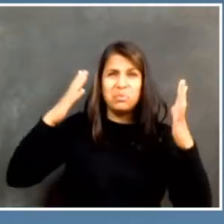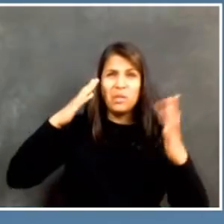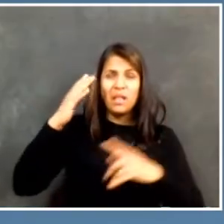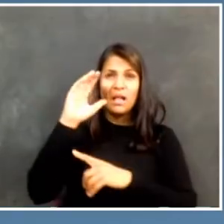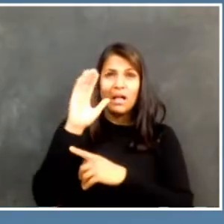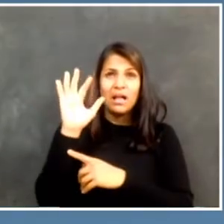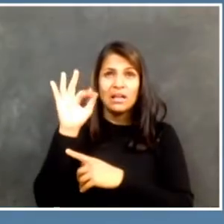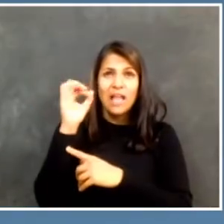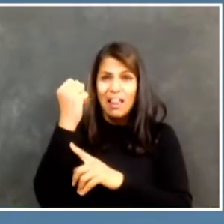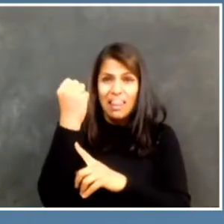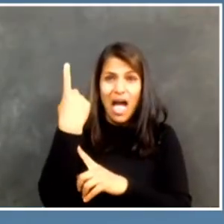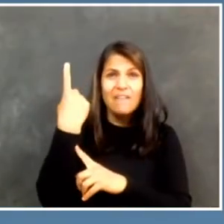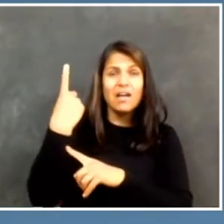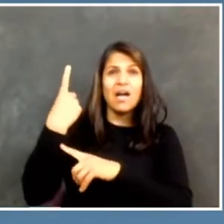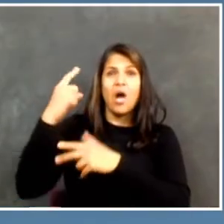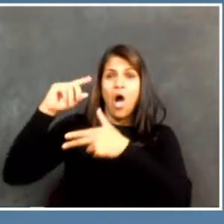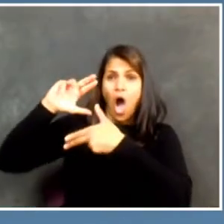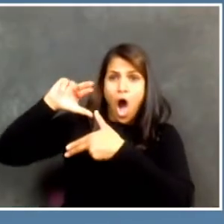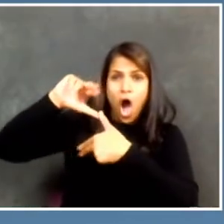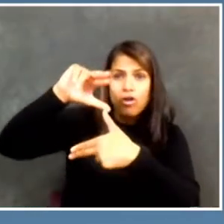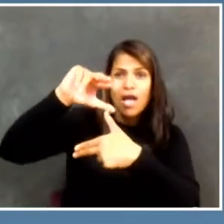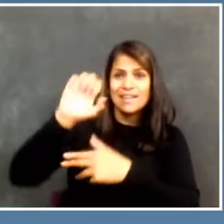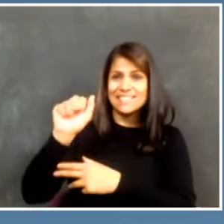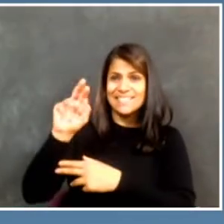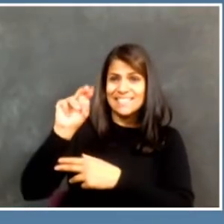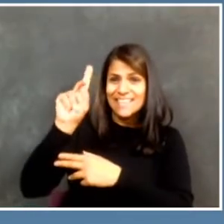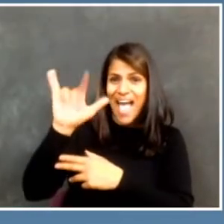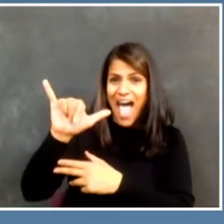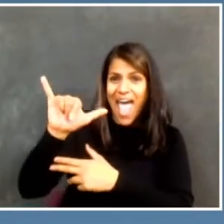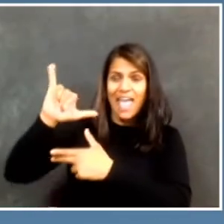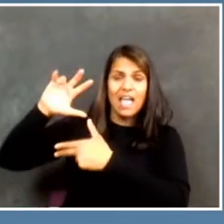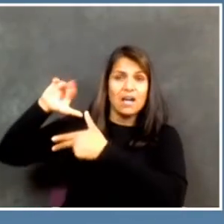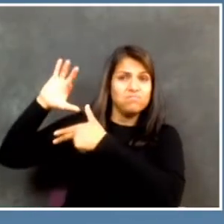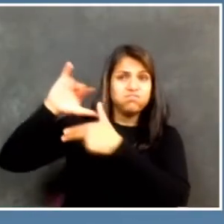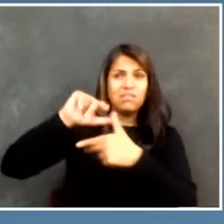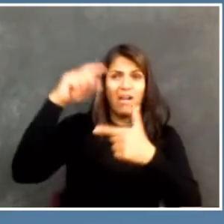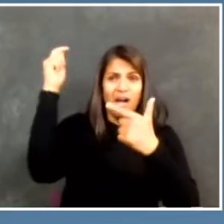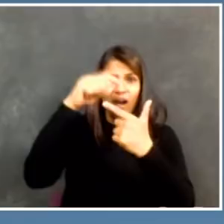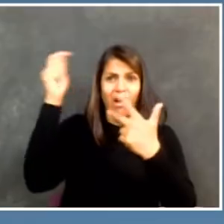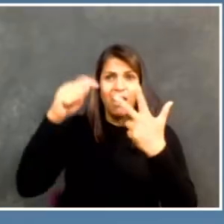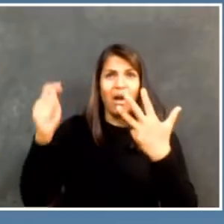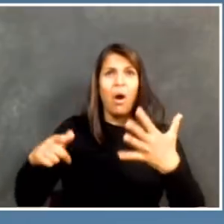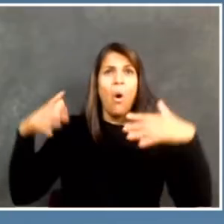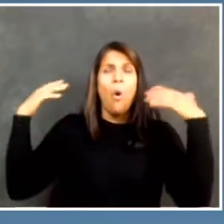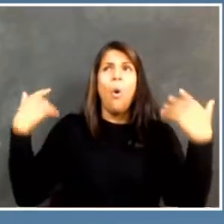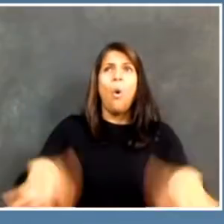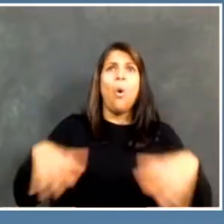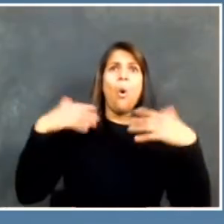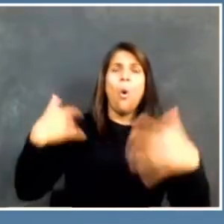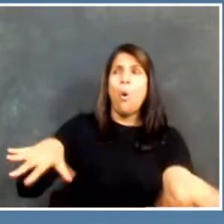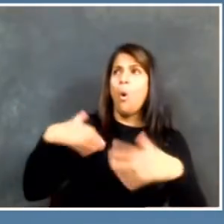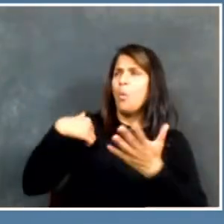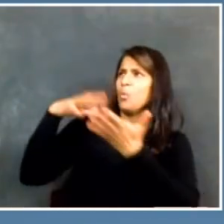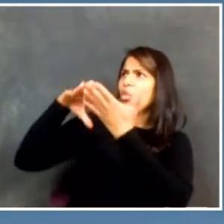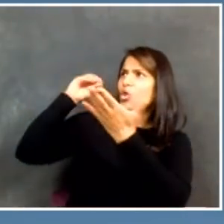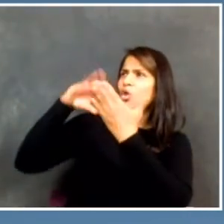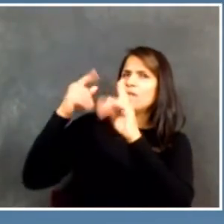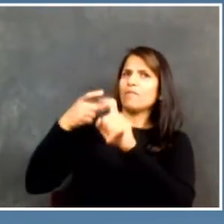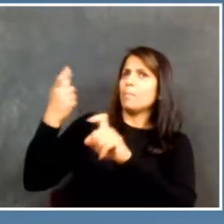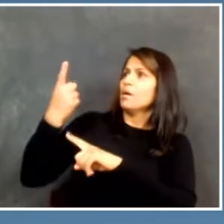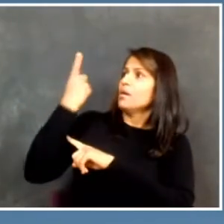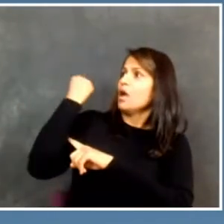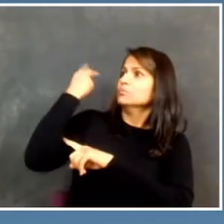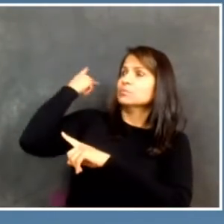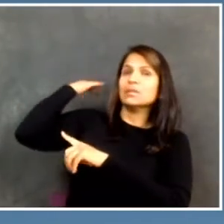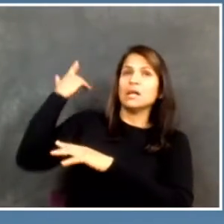prolonged stress on a body has consequences. And so I think that we will then also need to take into